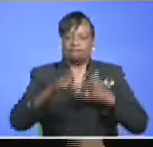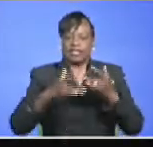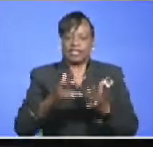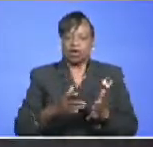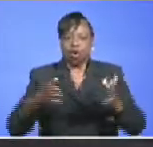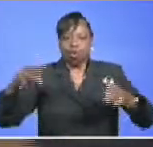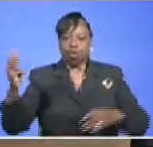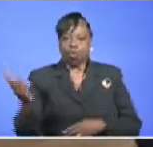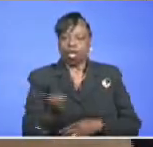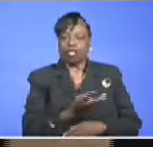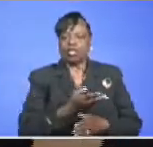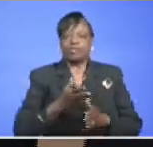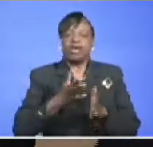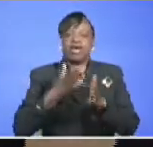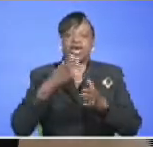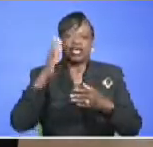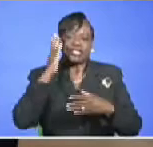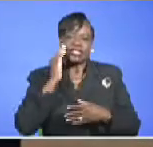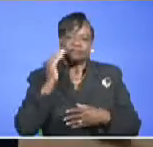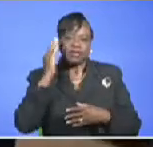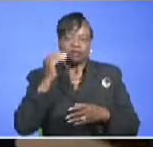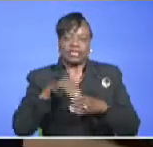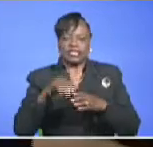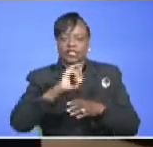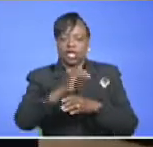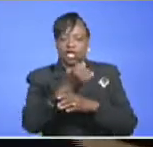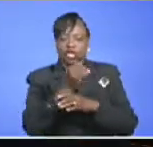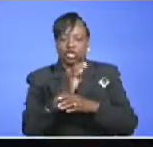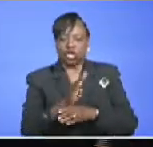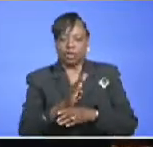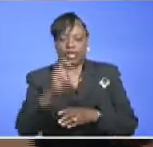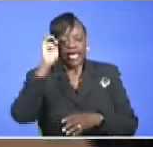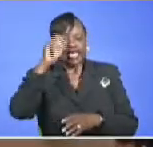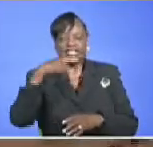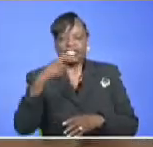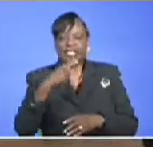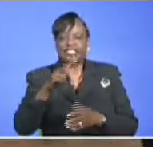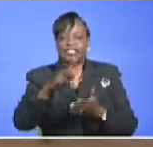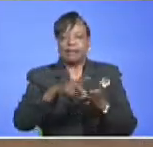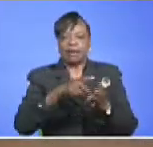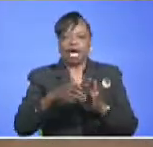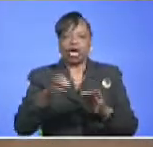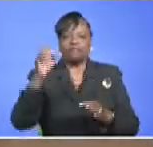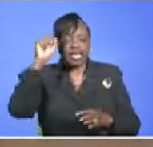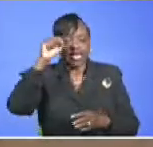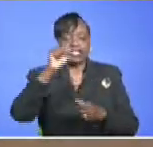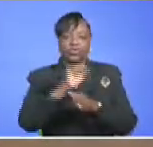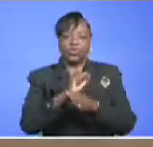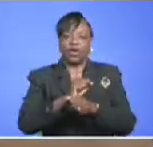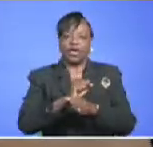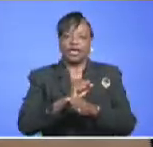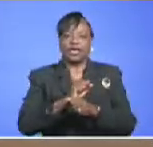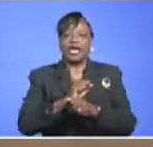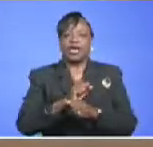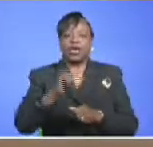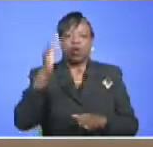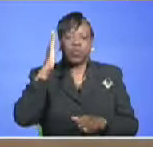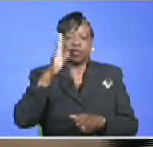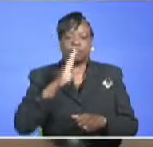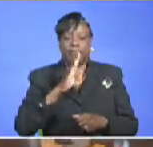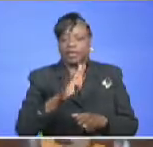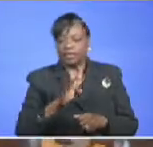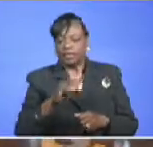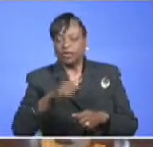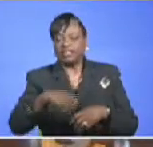having served for years in the legal profession. He says the mark of his work as a DPP will be that of